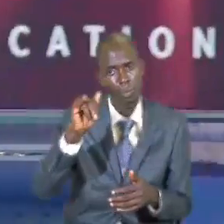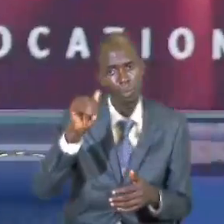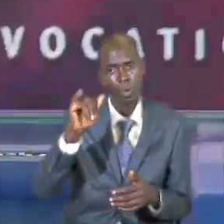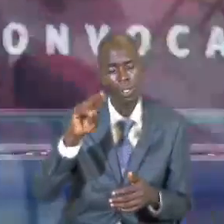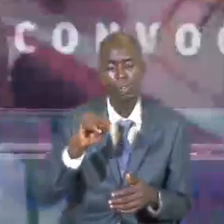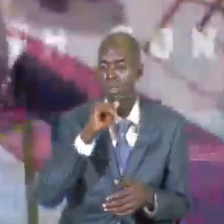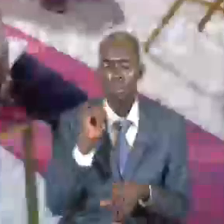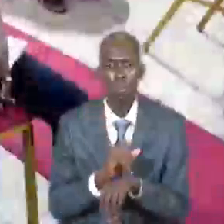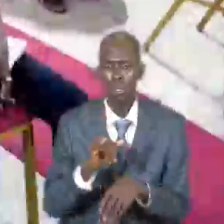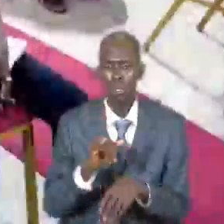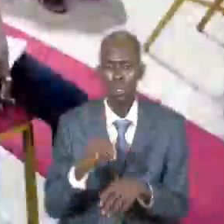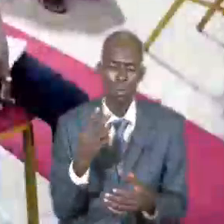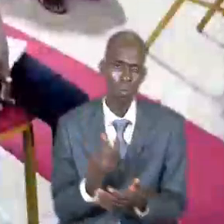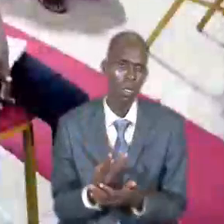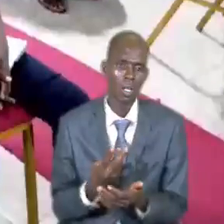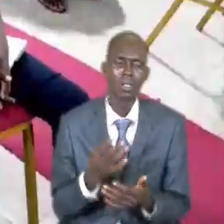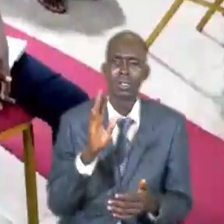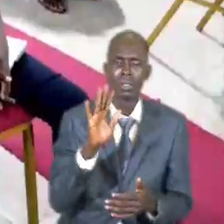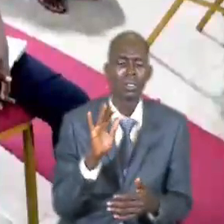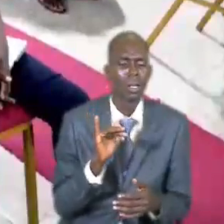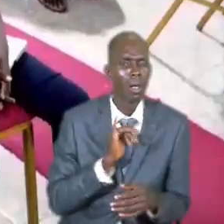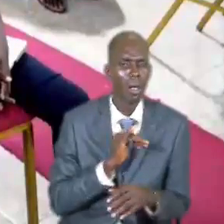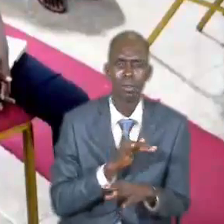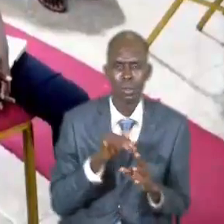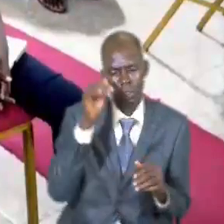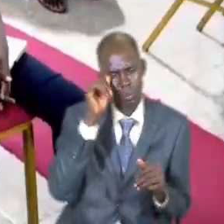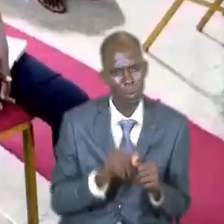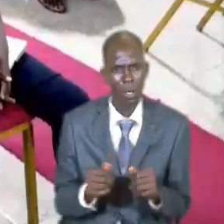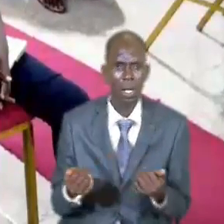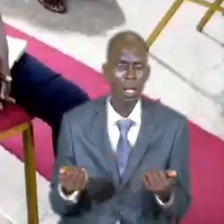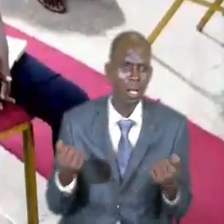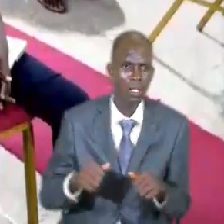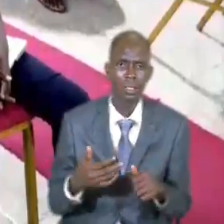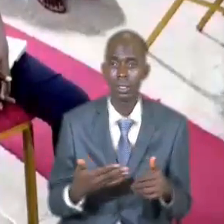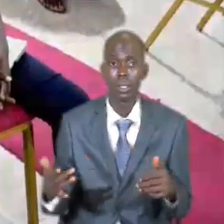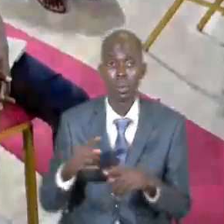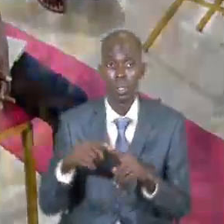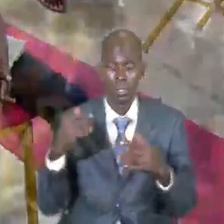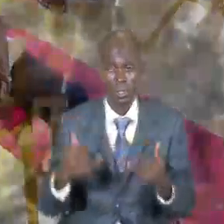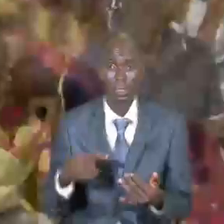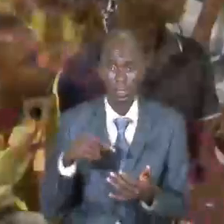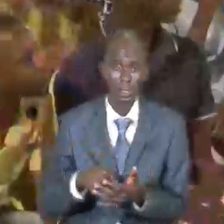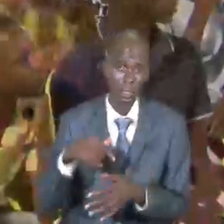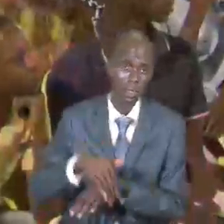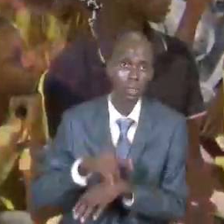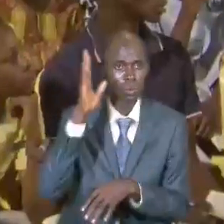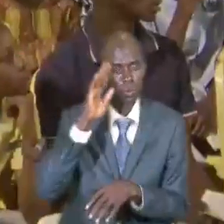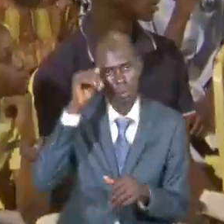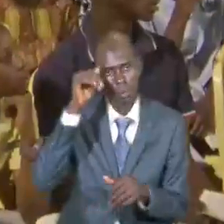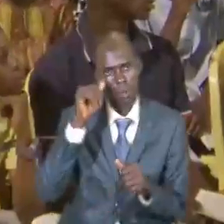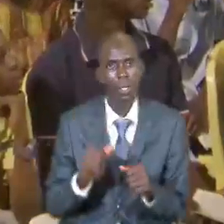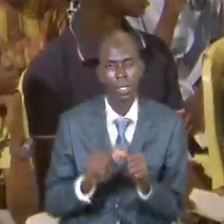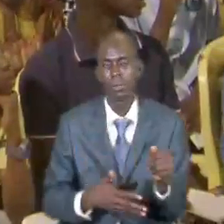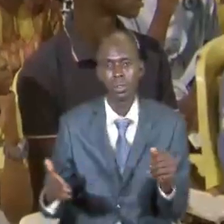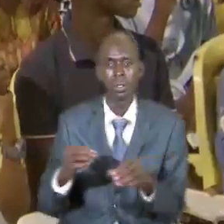remember anything. But now, tonight, you remember everything. Other people